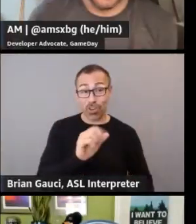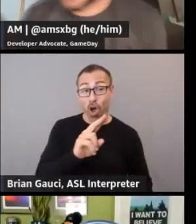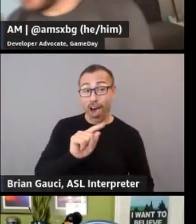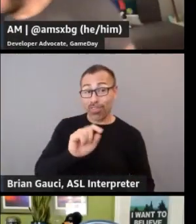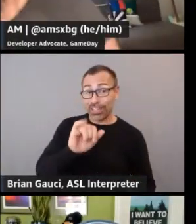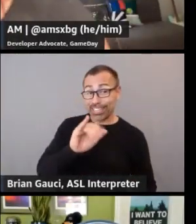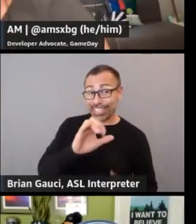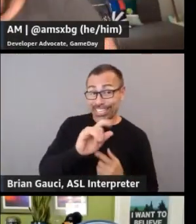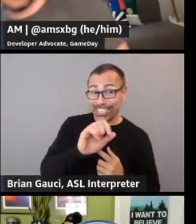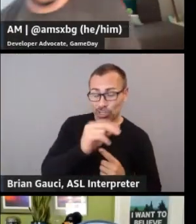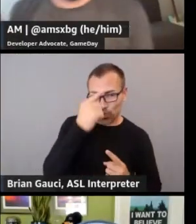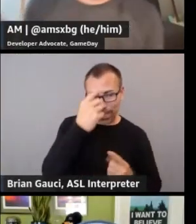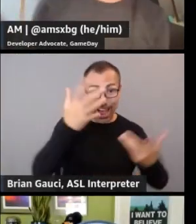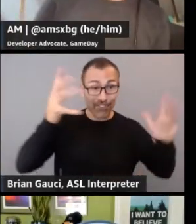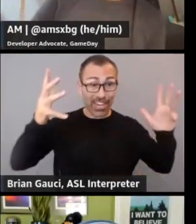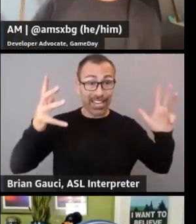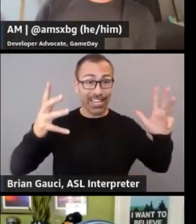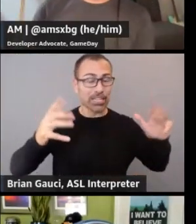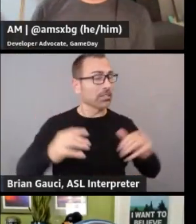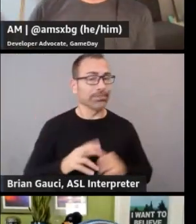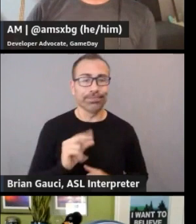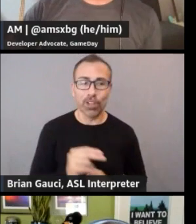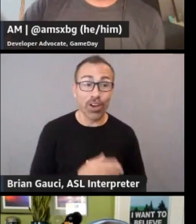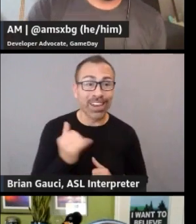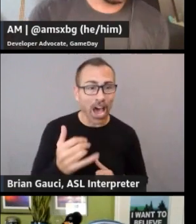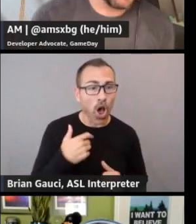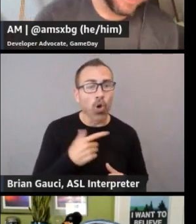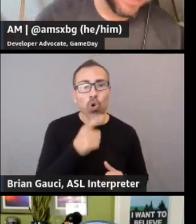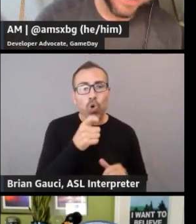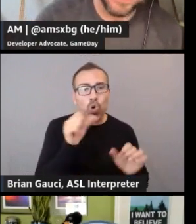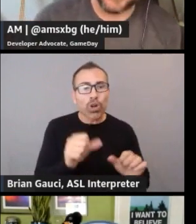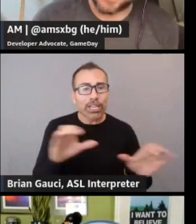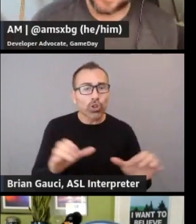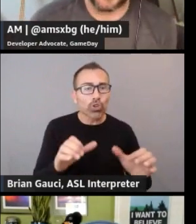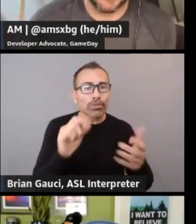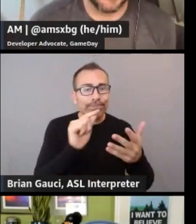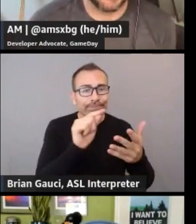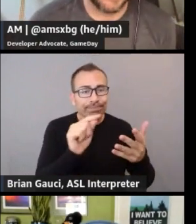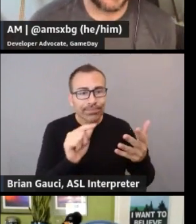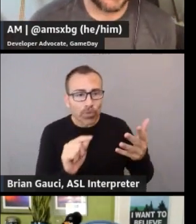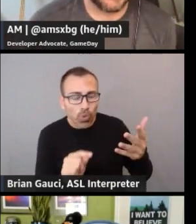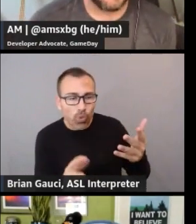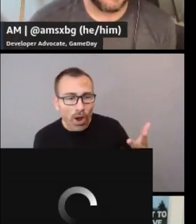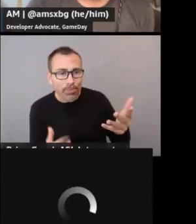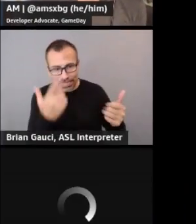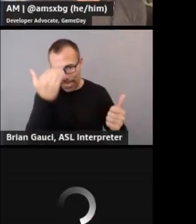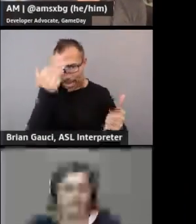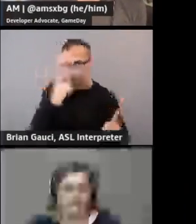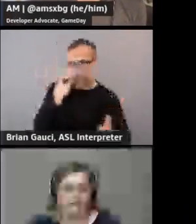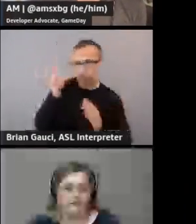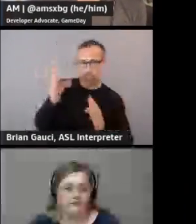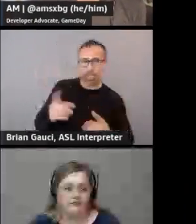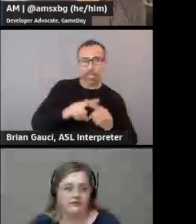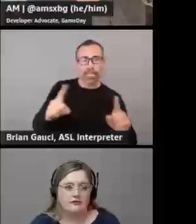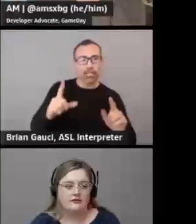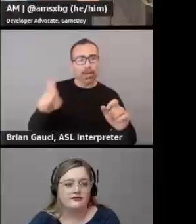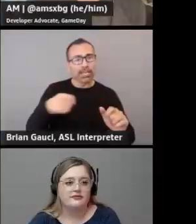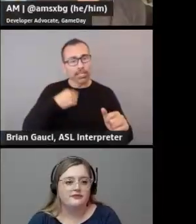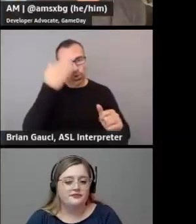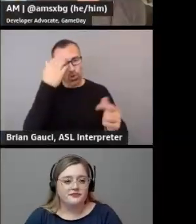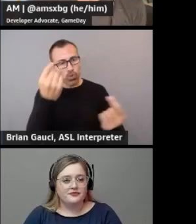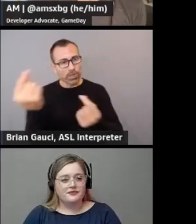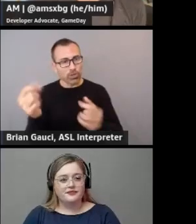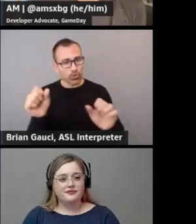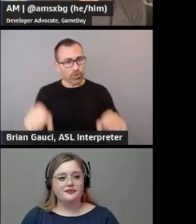started. Being able to say who's allowed to do what once you know who is still a big lift. It sure is.